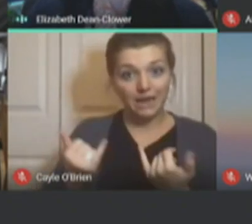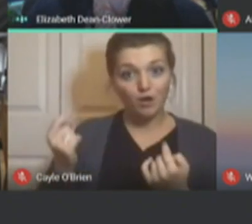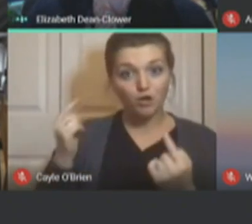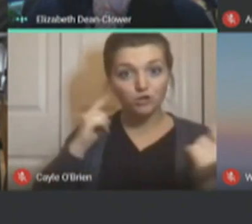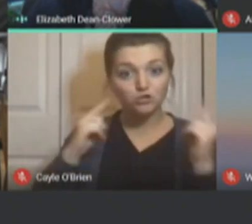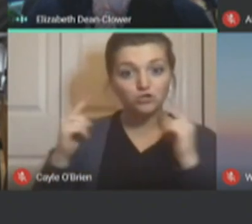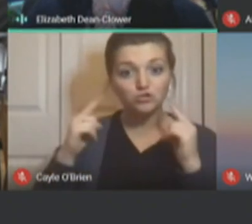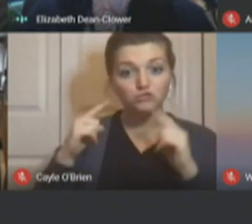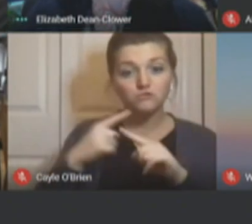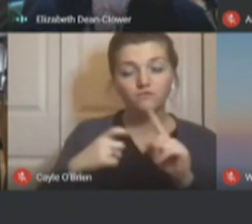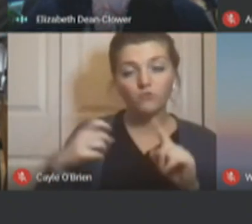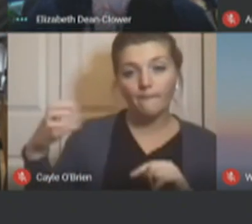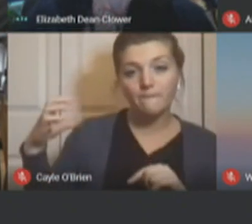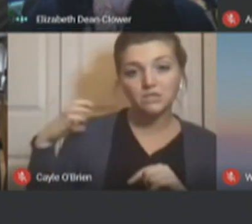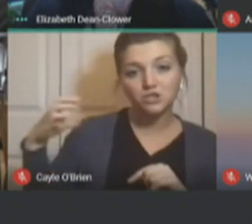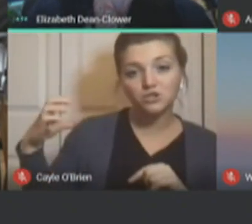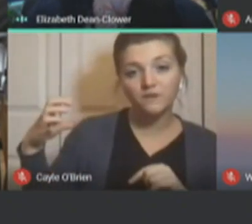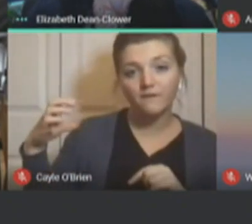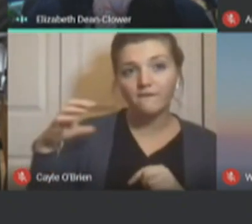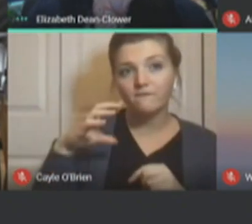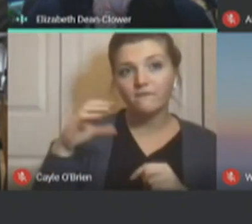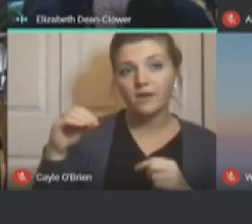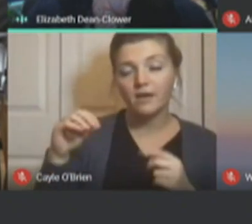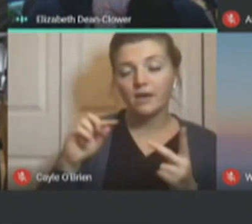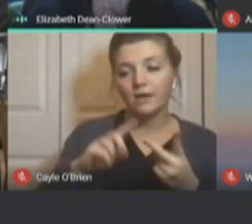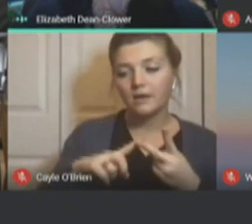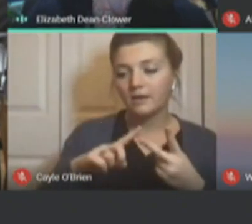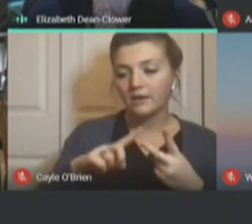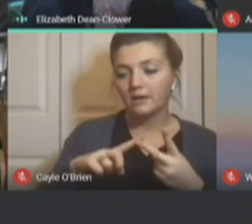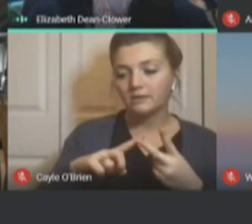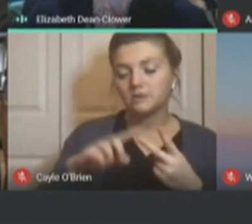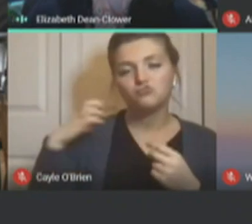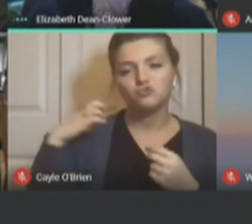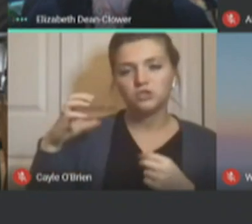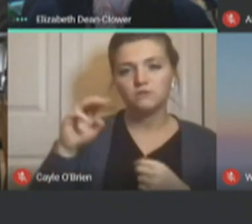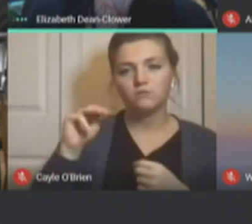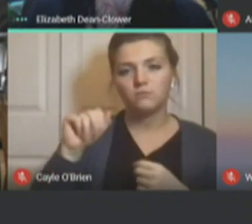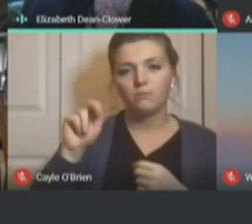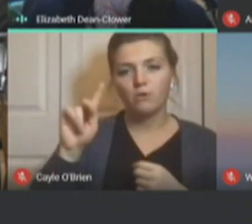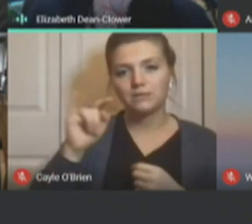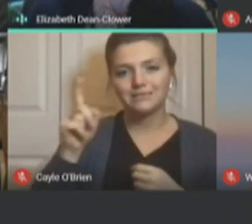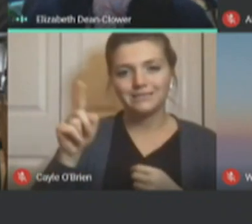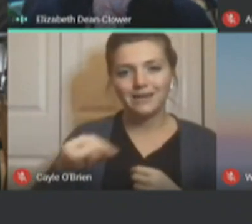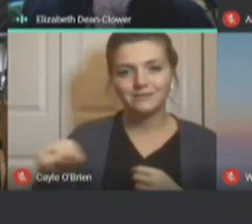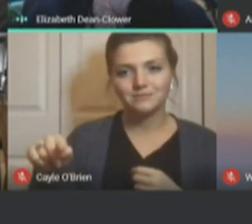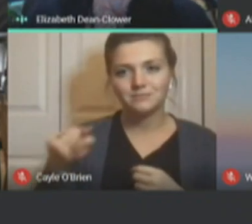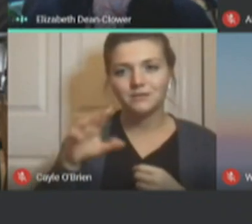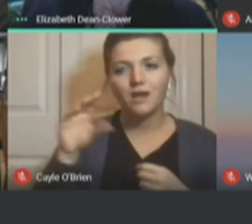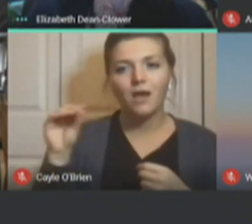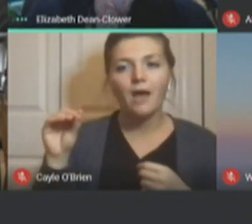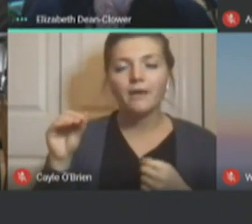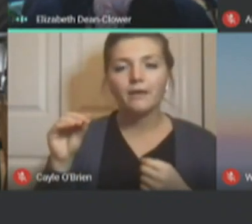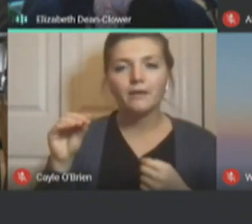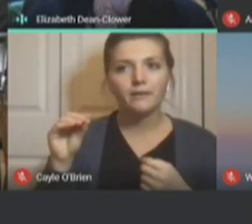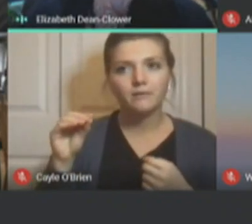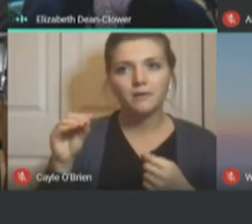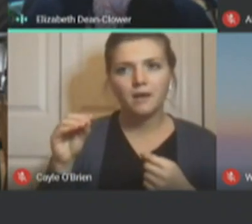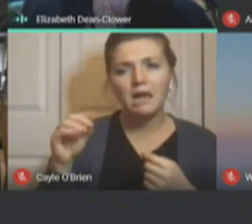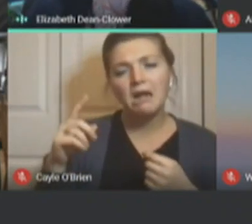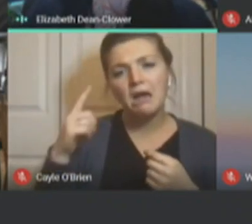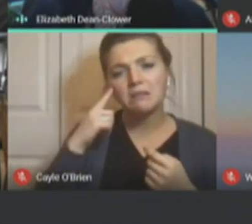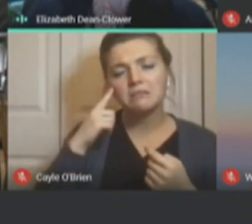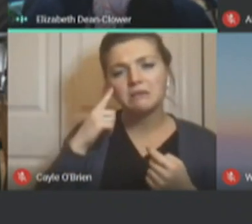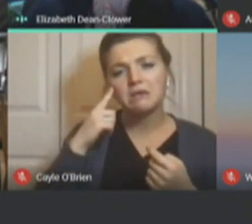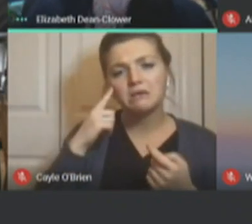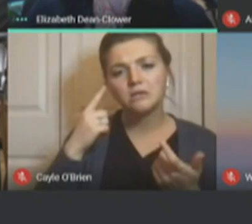from the chief and what from Chief Martinez and what what's going on, that I do